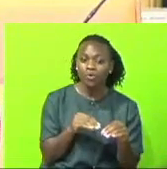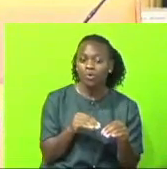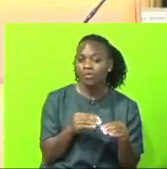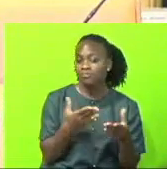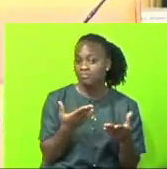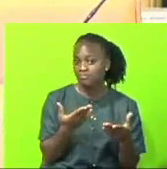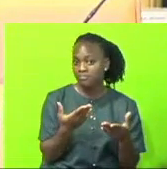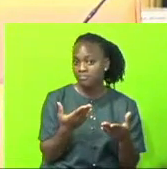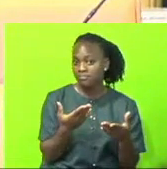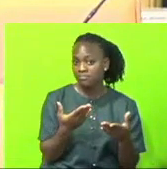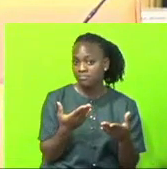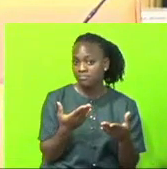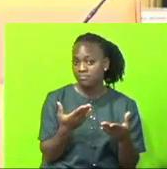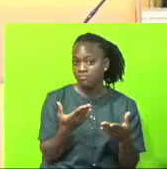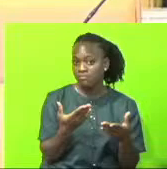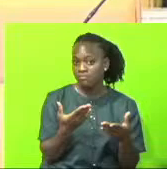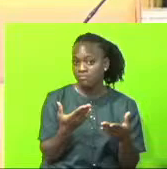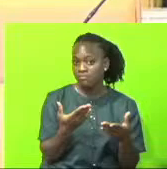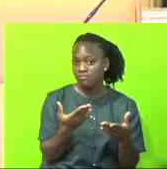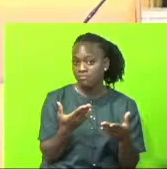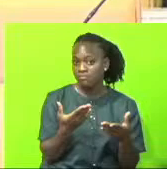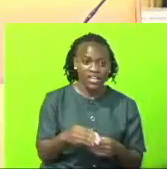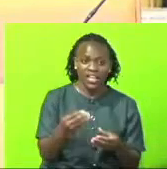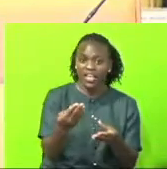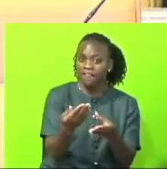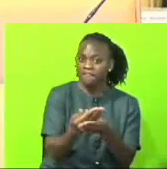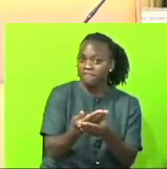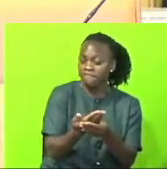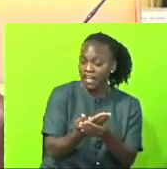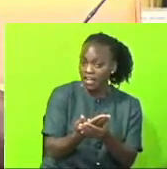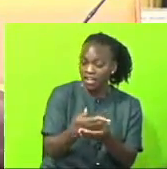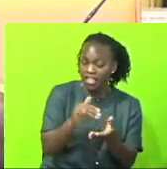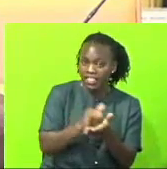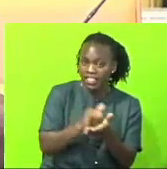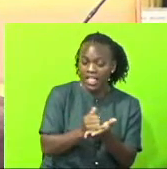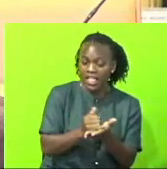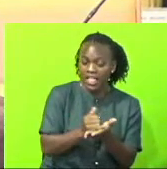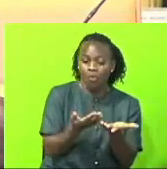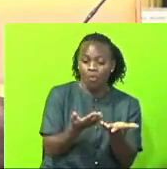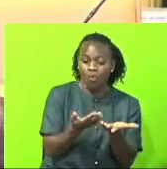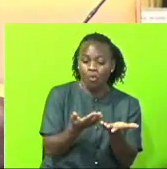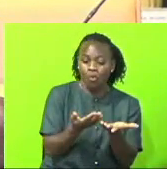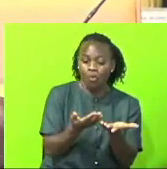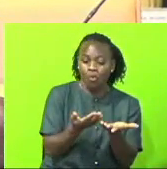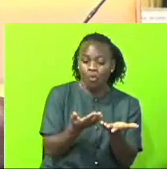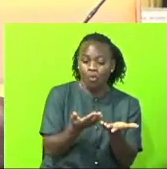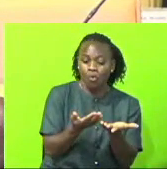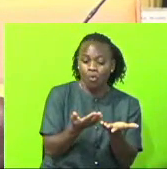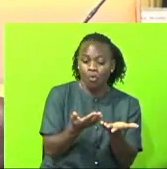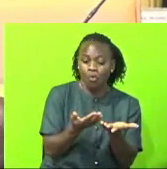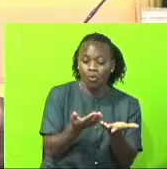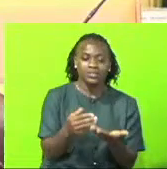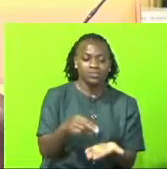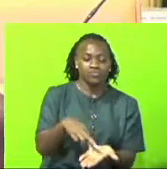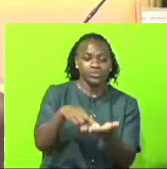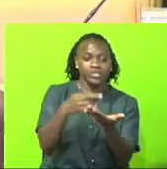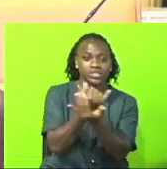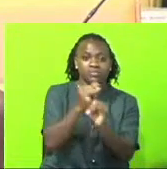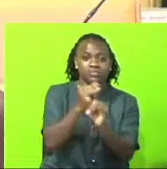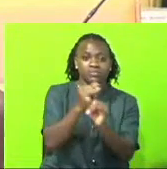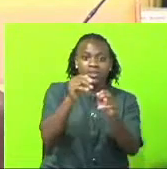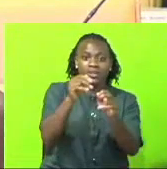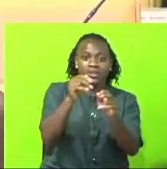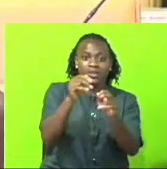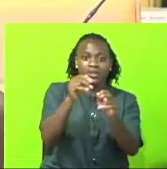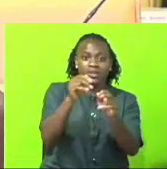filing as an independent candidate, and yet claim to be a member of the party. The